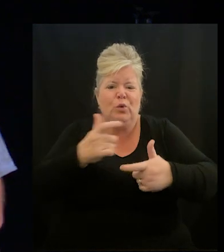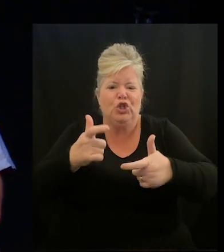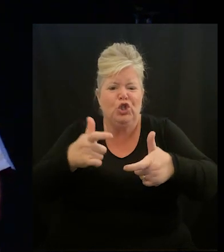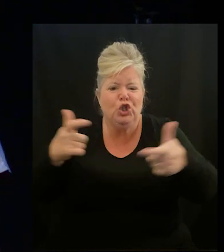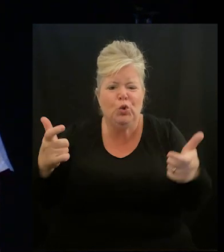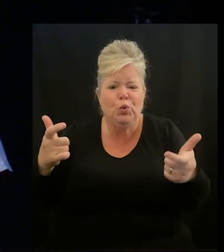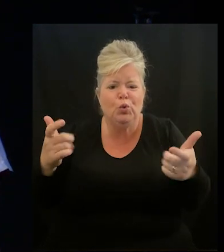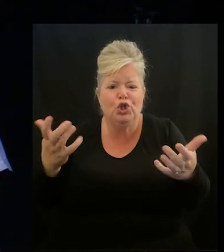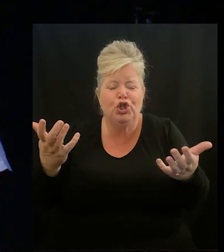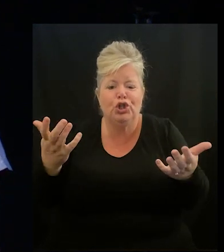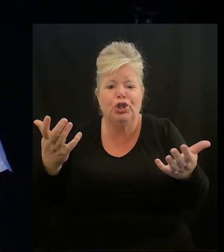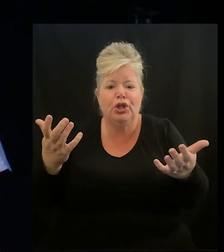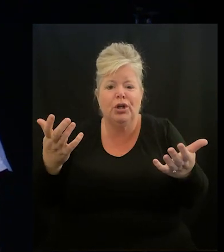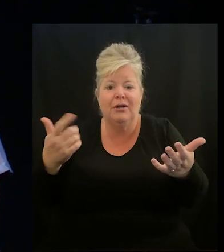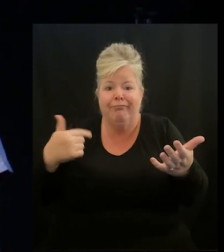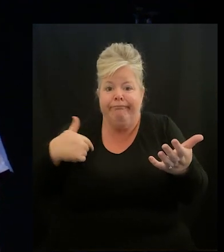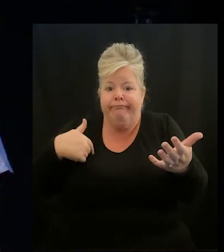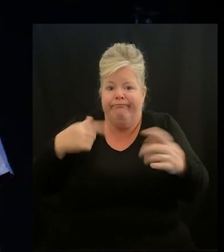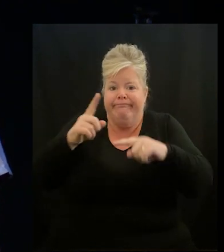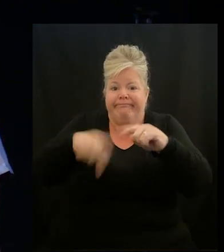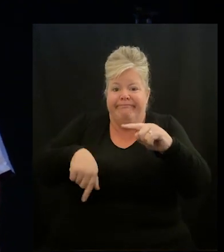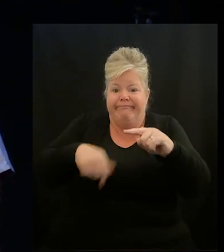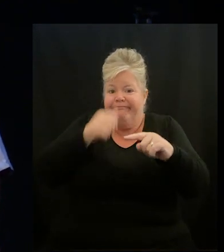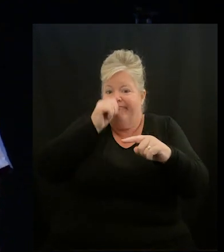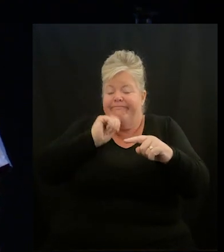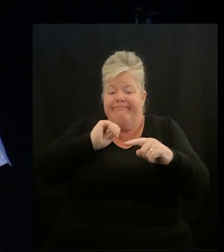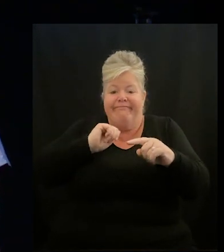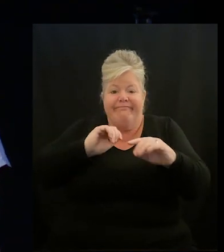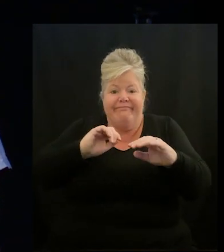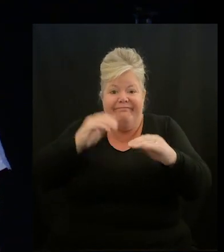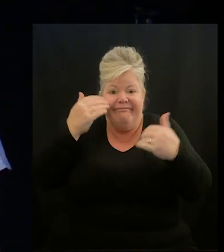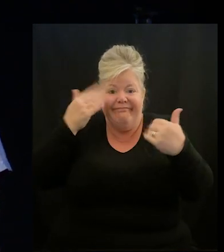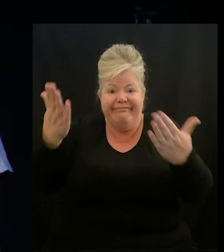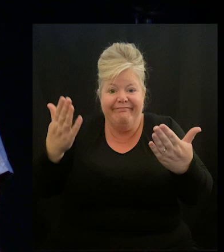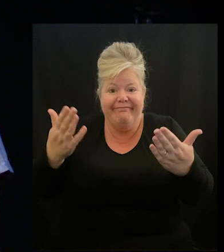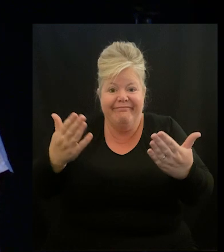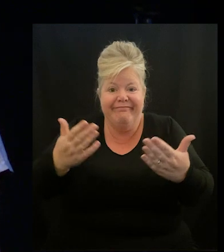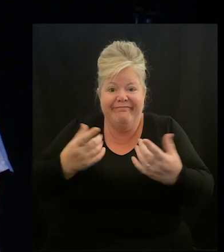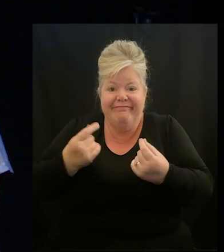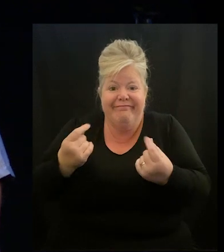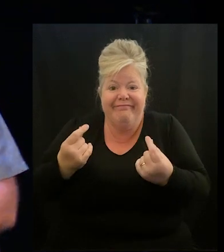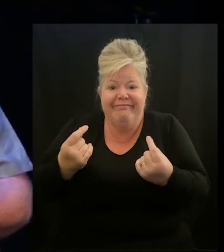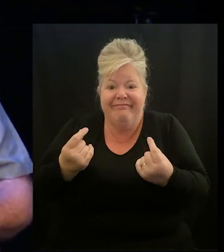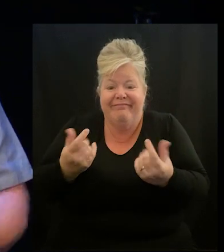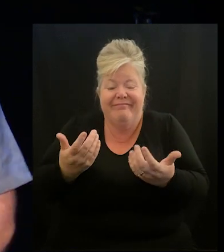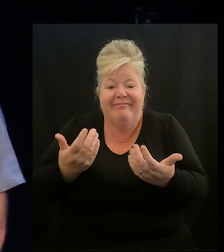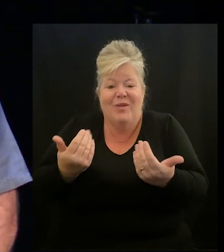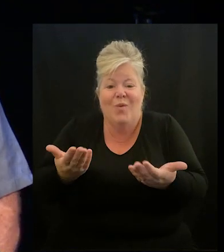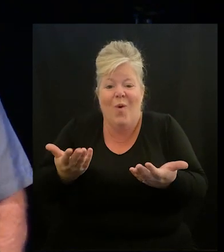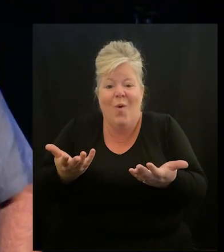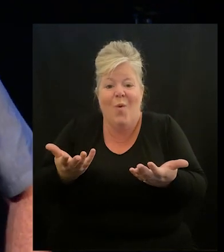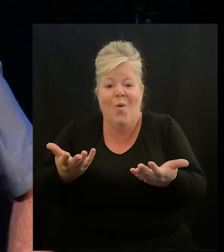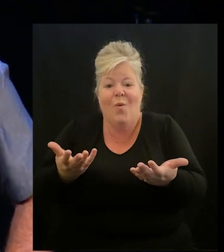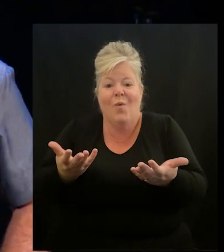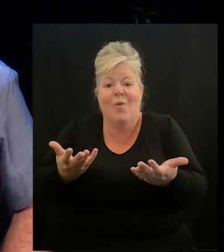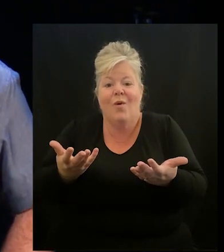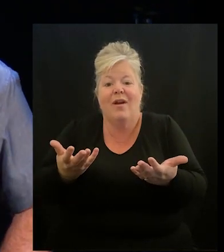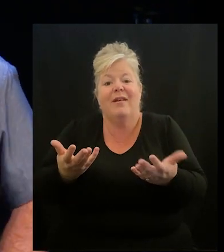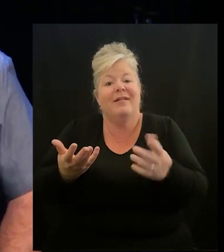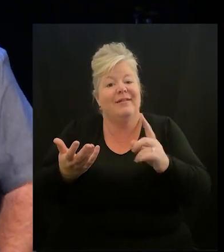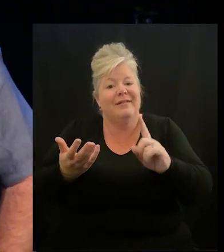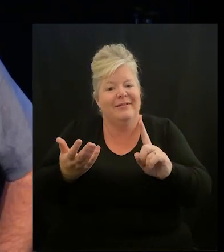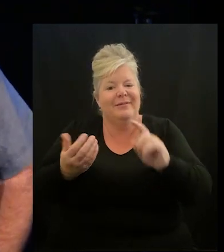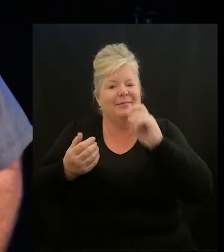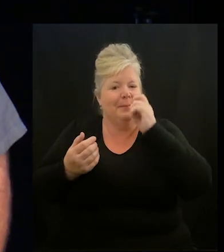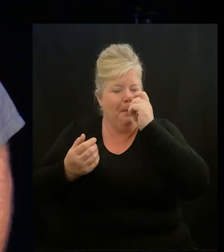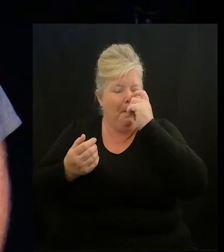fast. And I can't bear it. We have no idea what to do. You